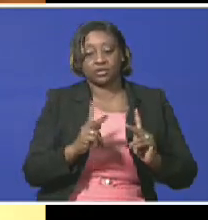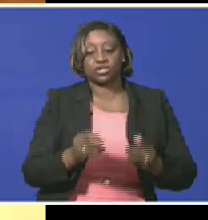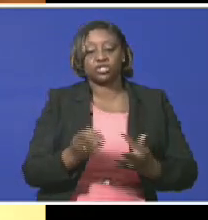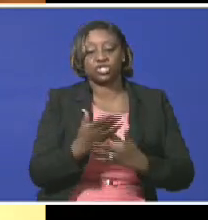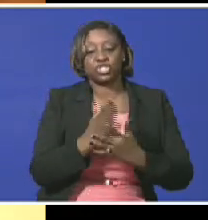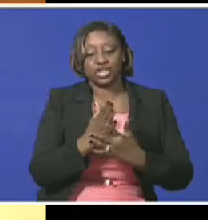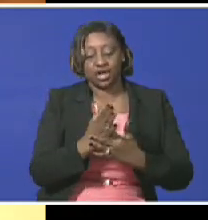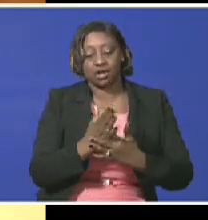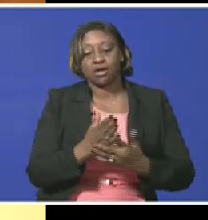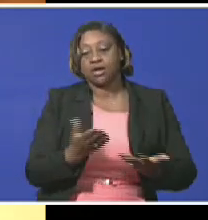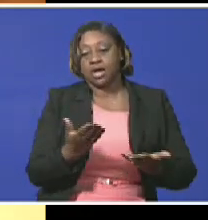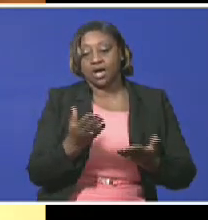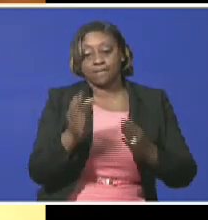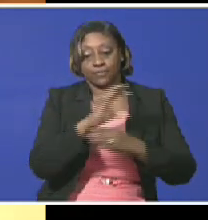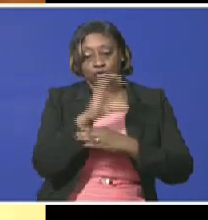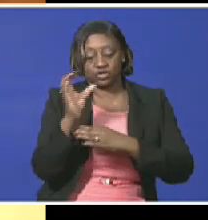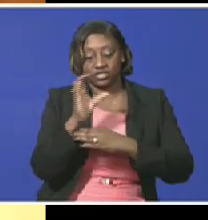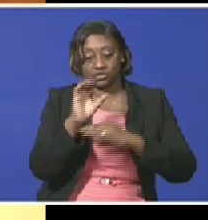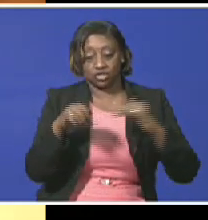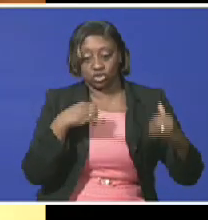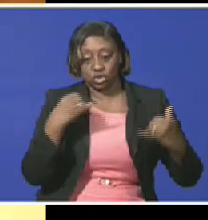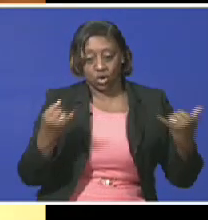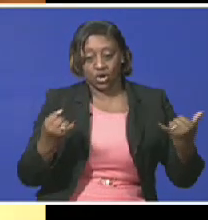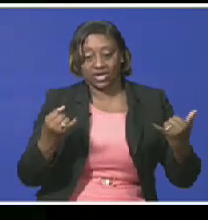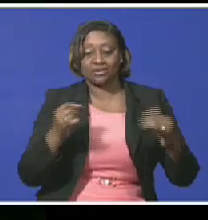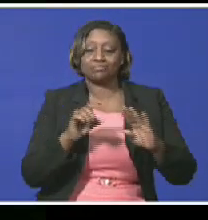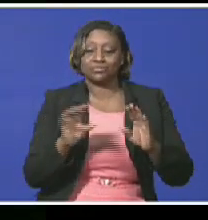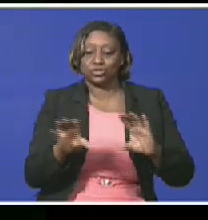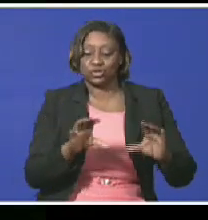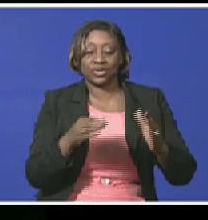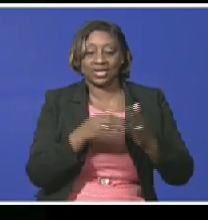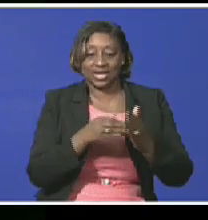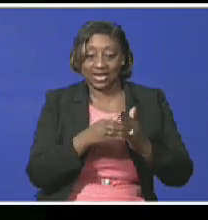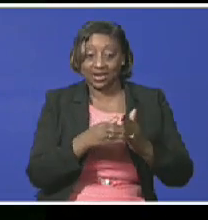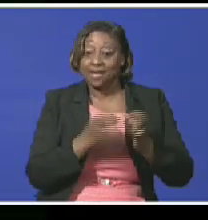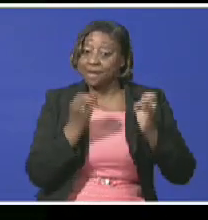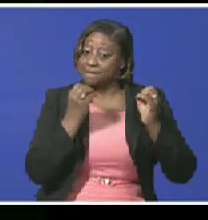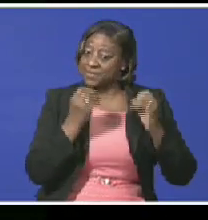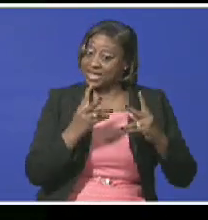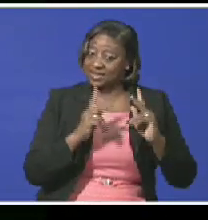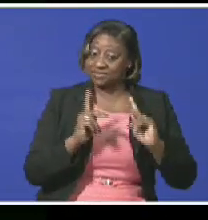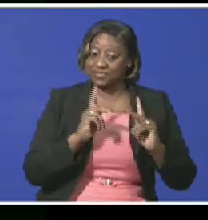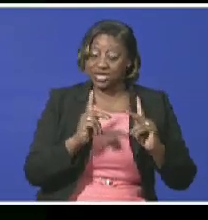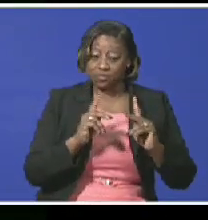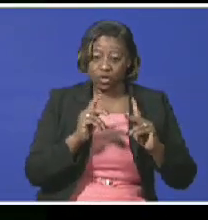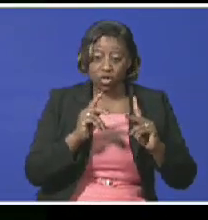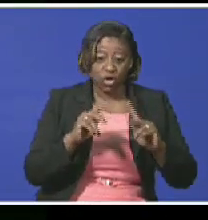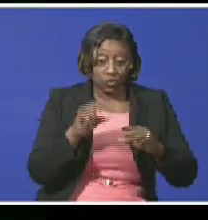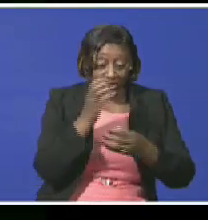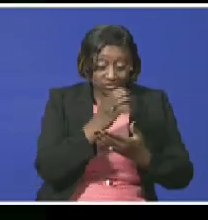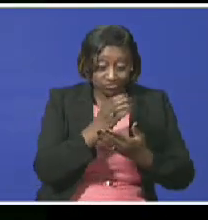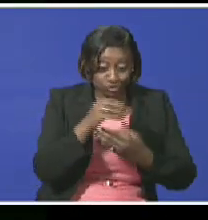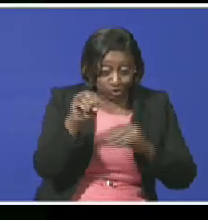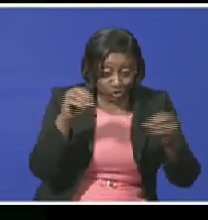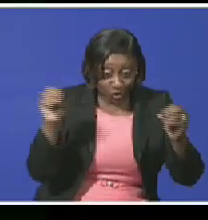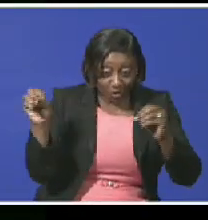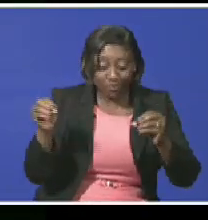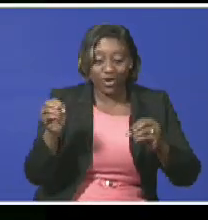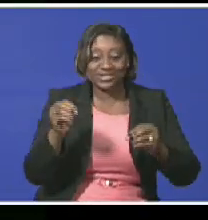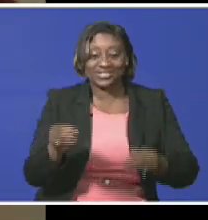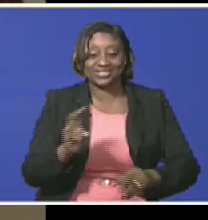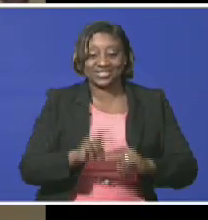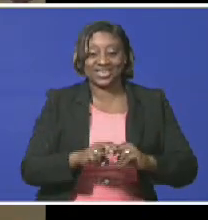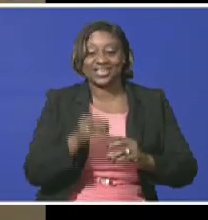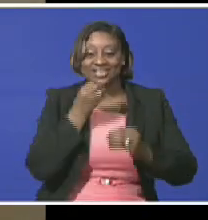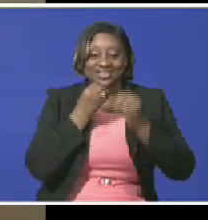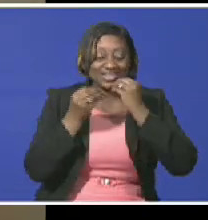and spirit in their neighborhoods and to start doing this. And while some may take delight in shopping or sitting down to a meal, it seems